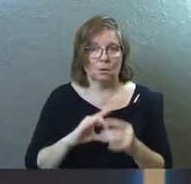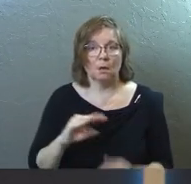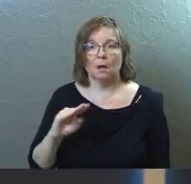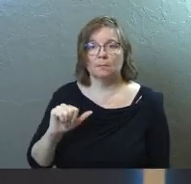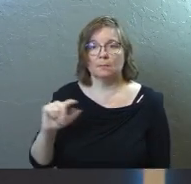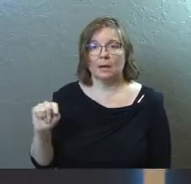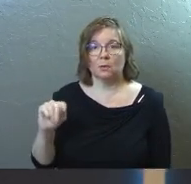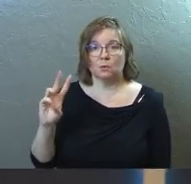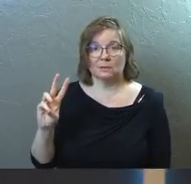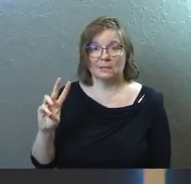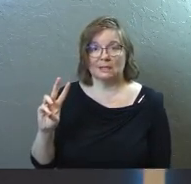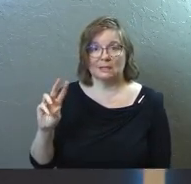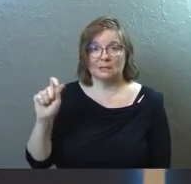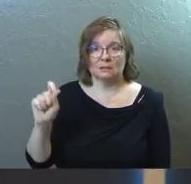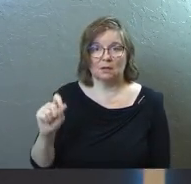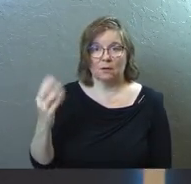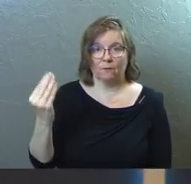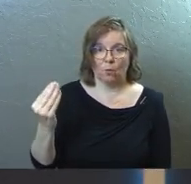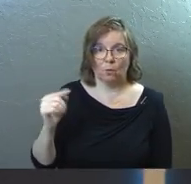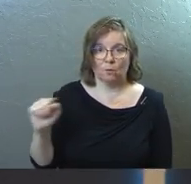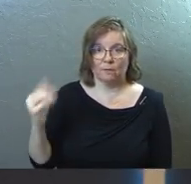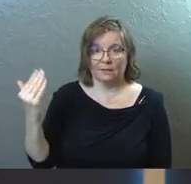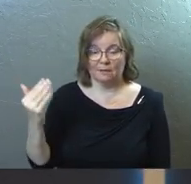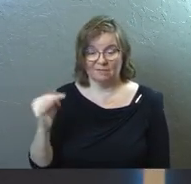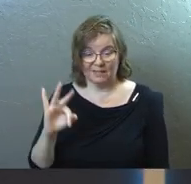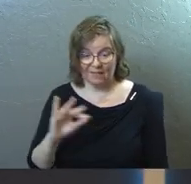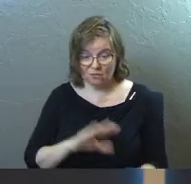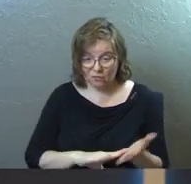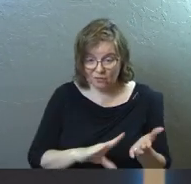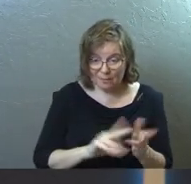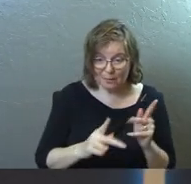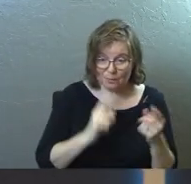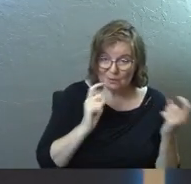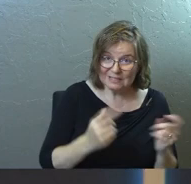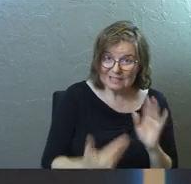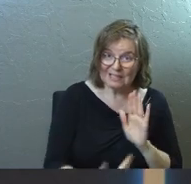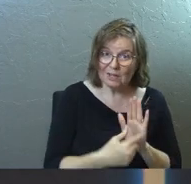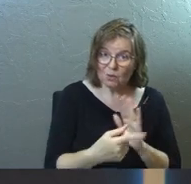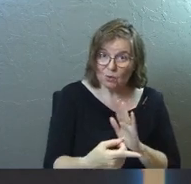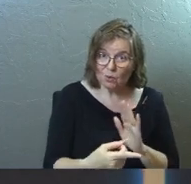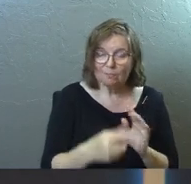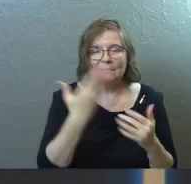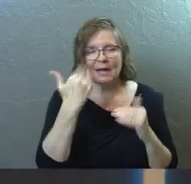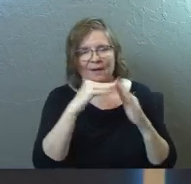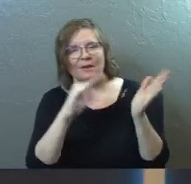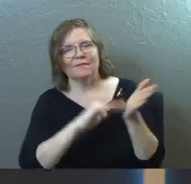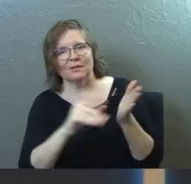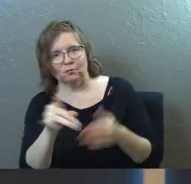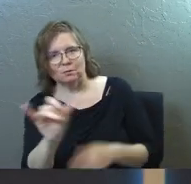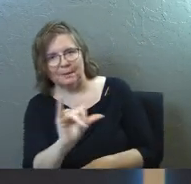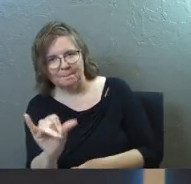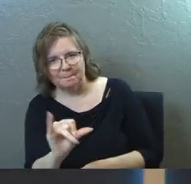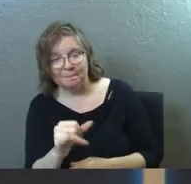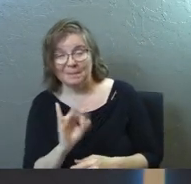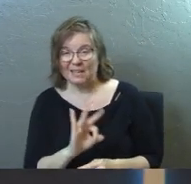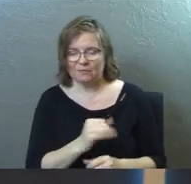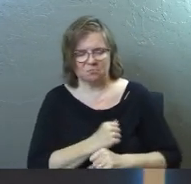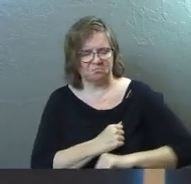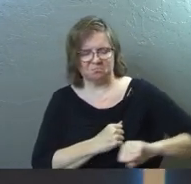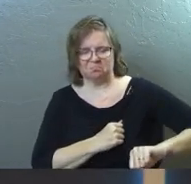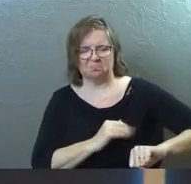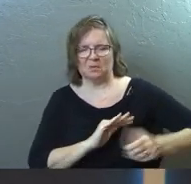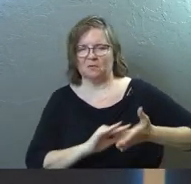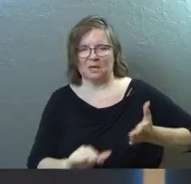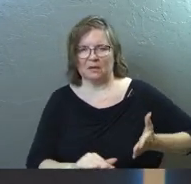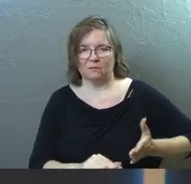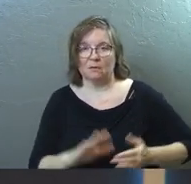6, 14 through 15 says, if you forgive those who sin against you, your heavenly Father will forgive you. But if you refuse to forgive others, your Father